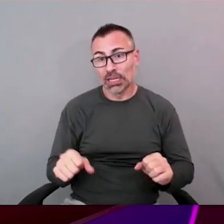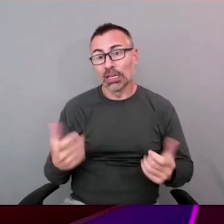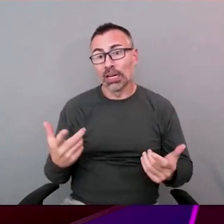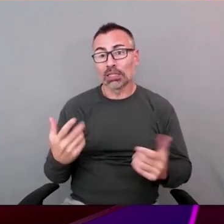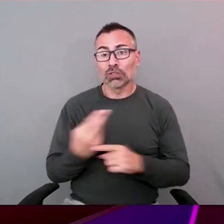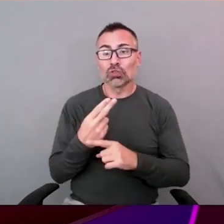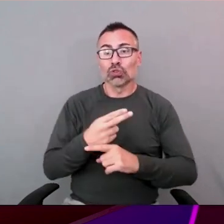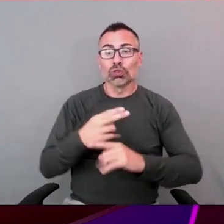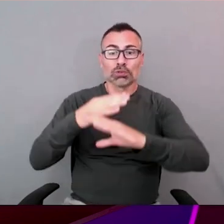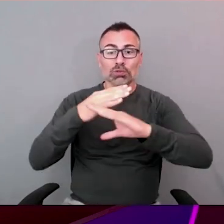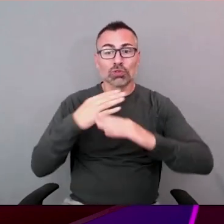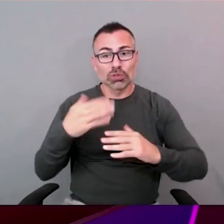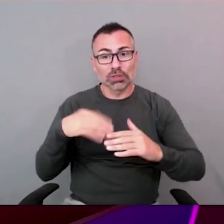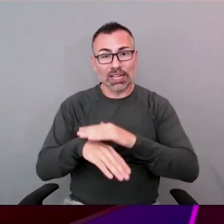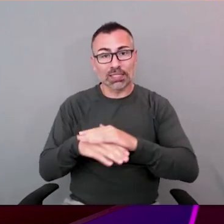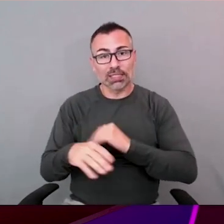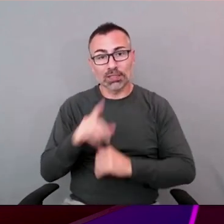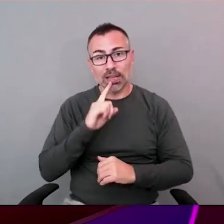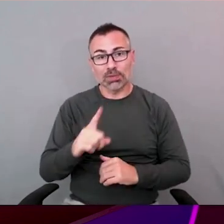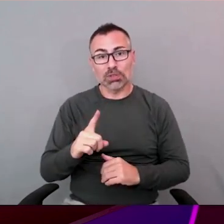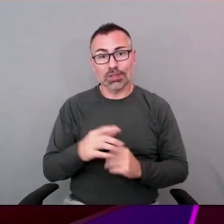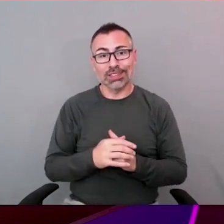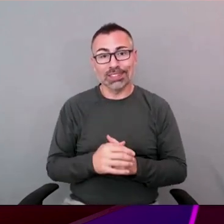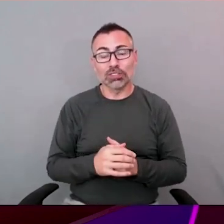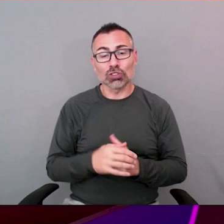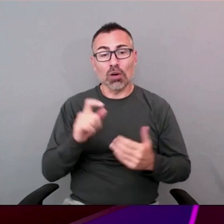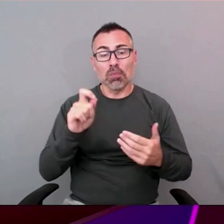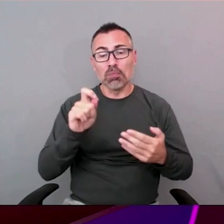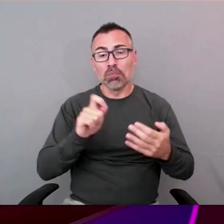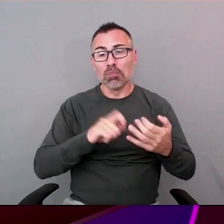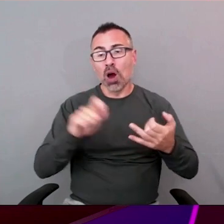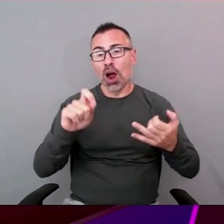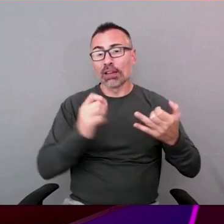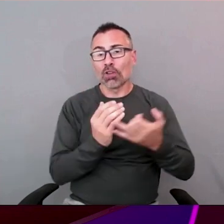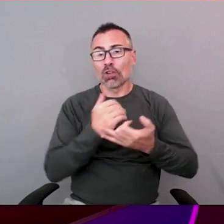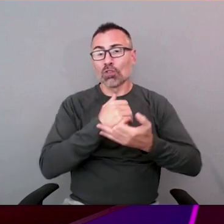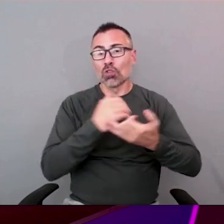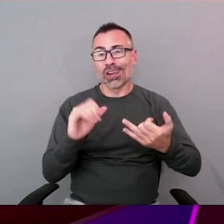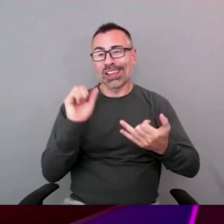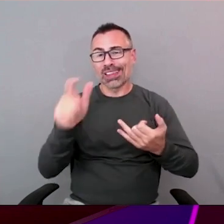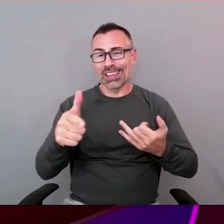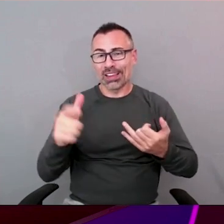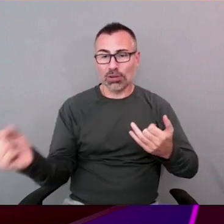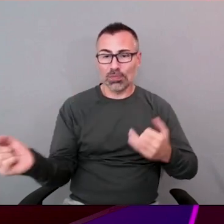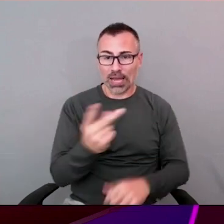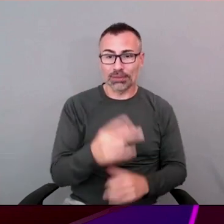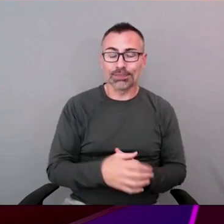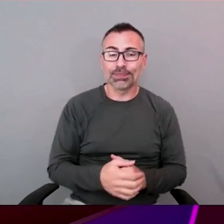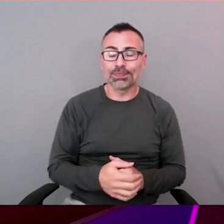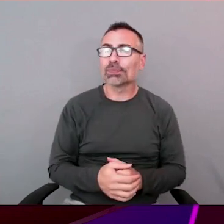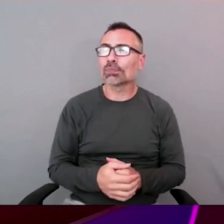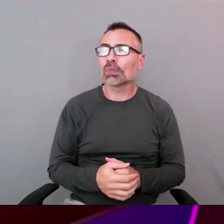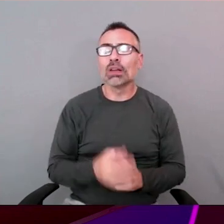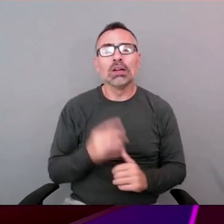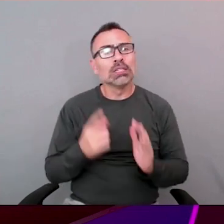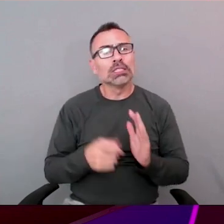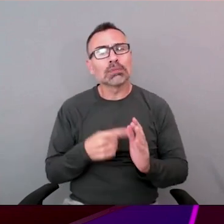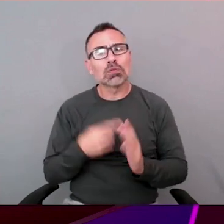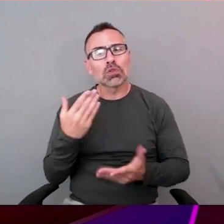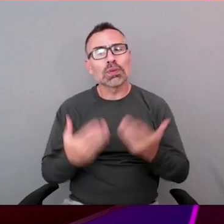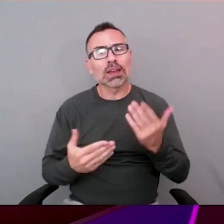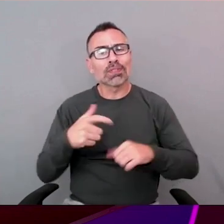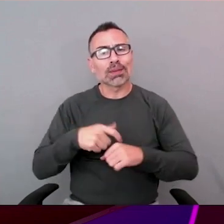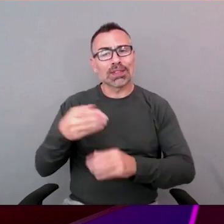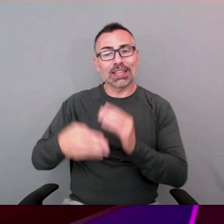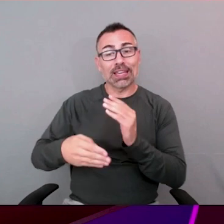it is, but absolutely. Mark them and go back. And yeah, I find, you might have time at the end to go back and really